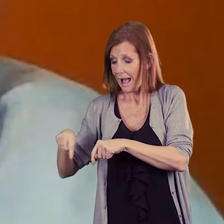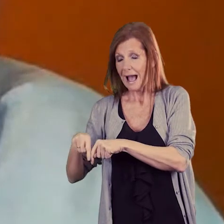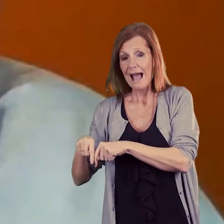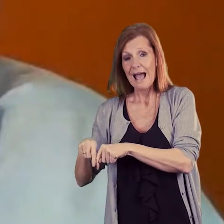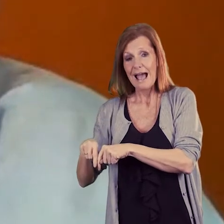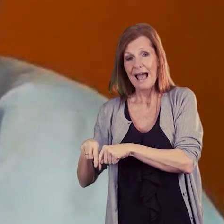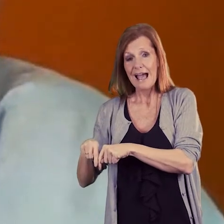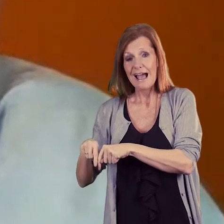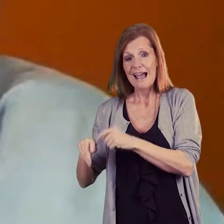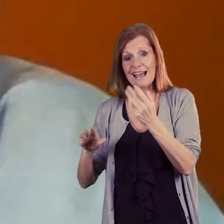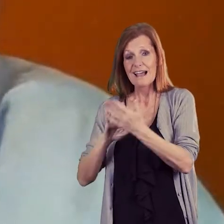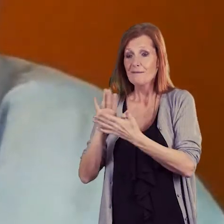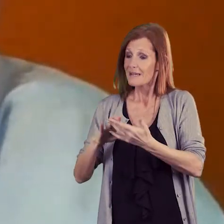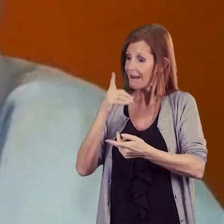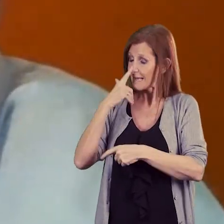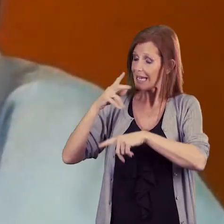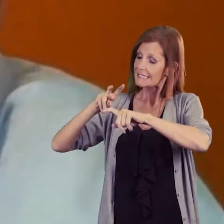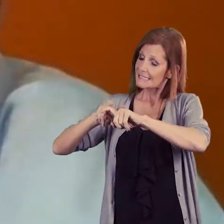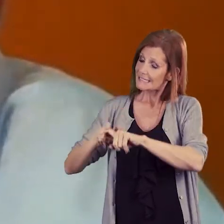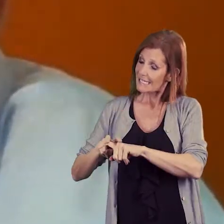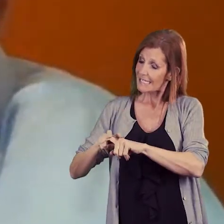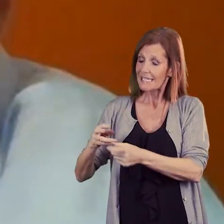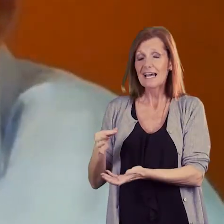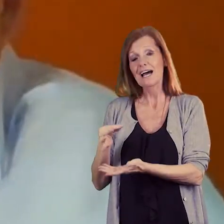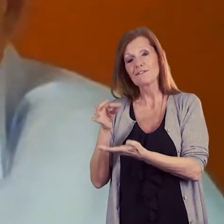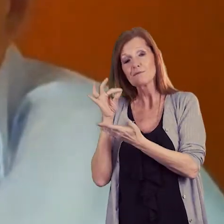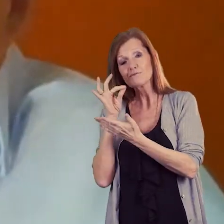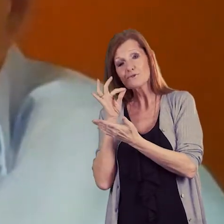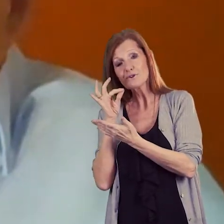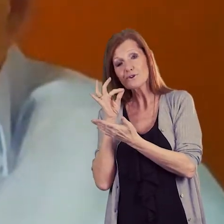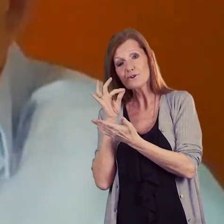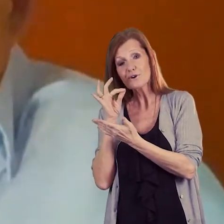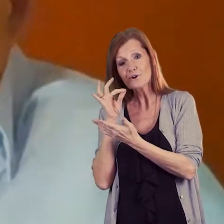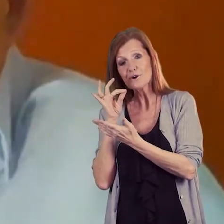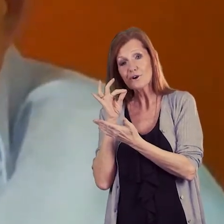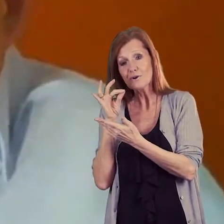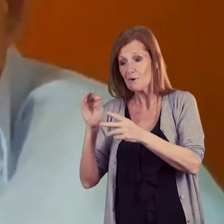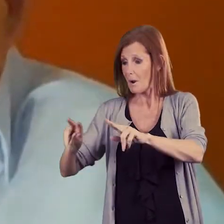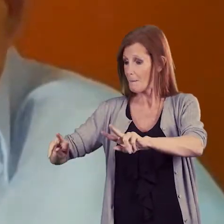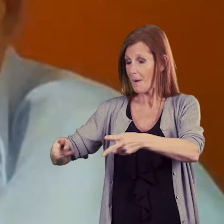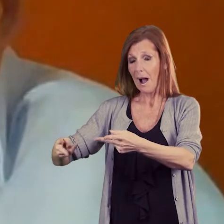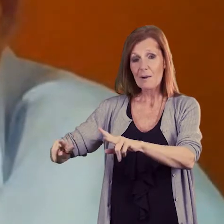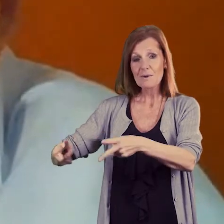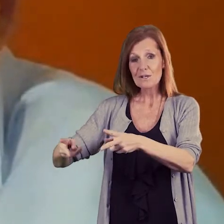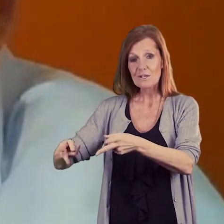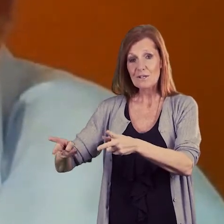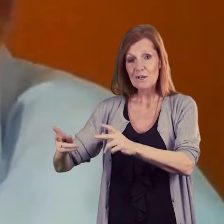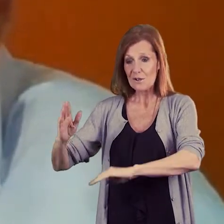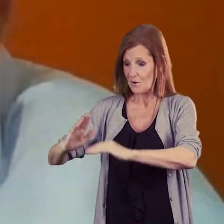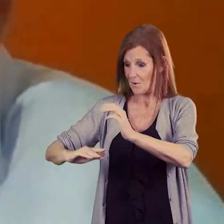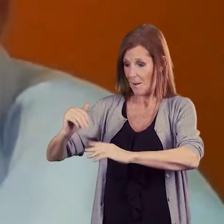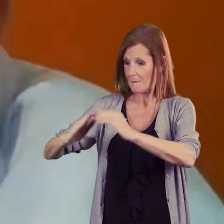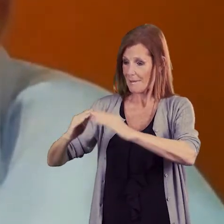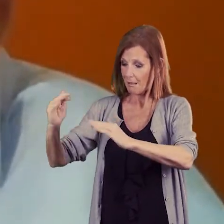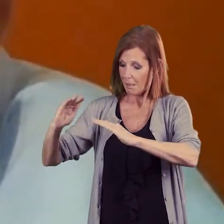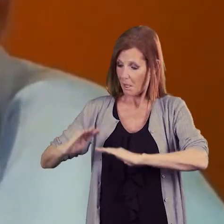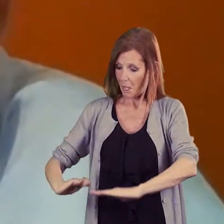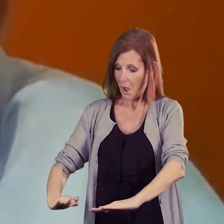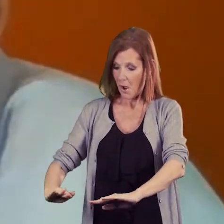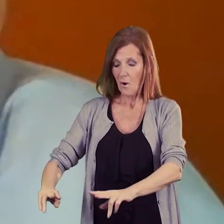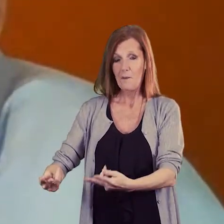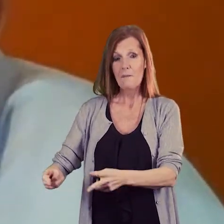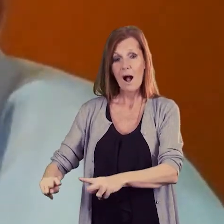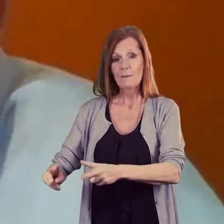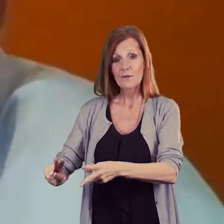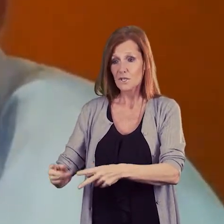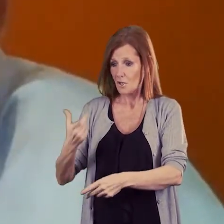and about 12 foot, so they can sit out there, have a cup of tea, blah blah blah. There's even a barbecue I've built, a lowish barbecue. So